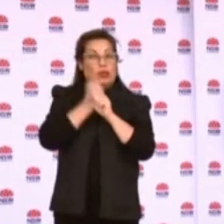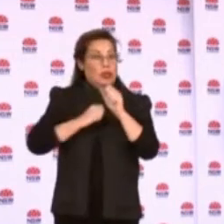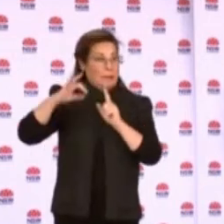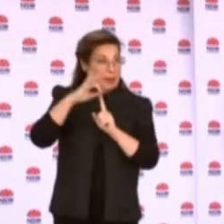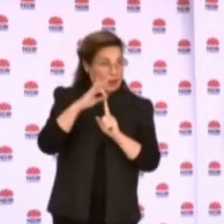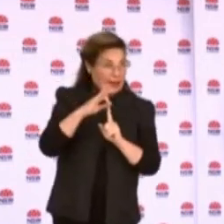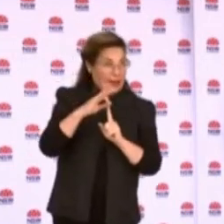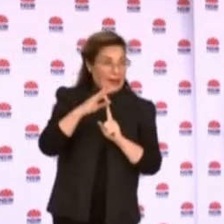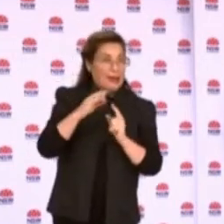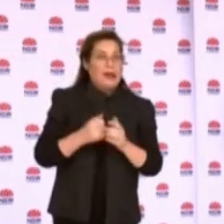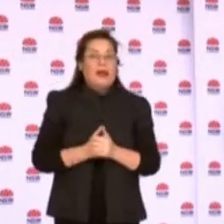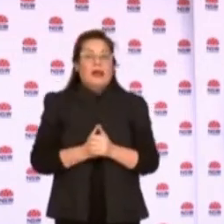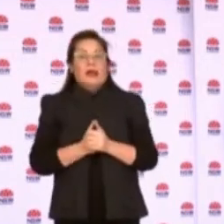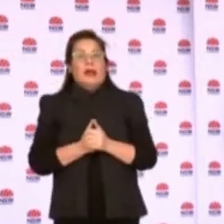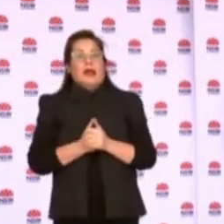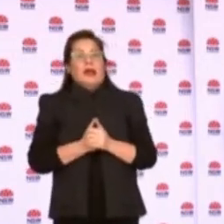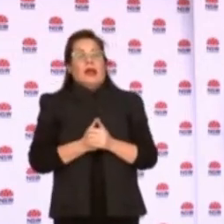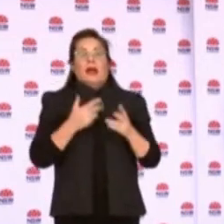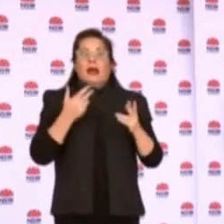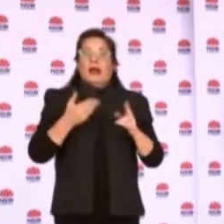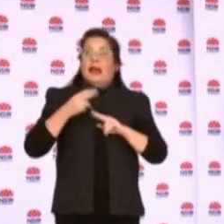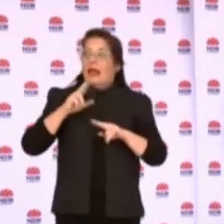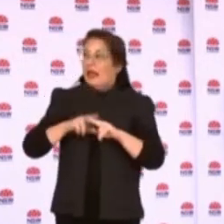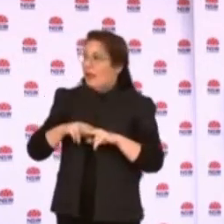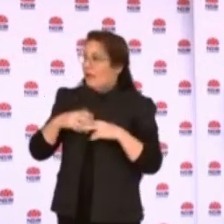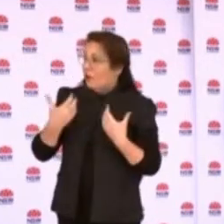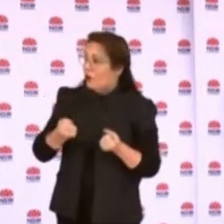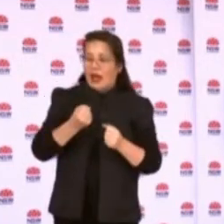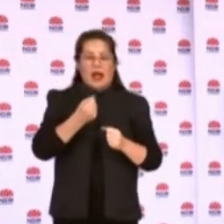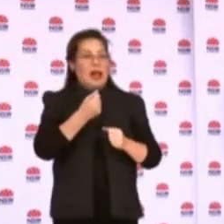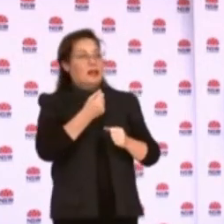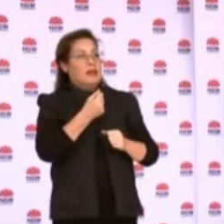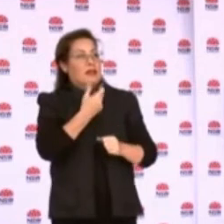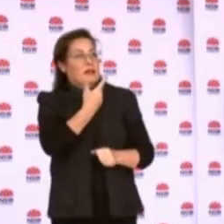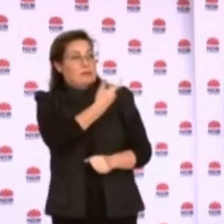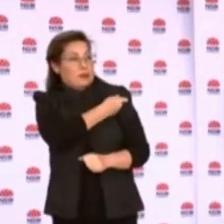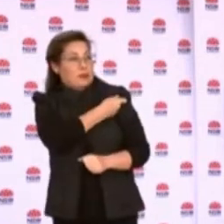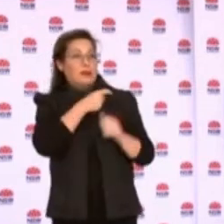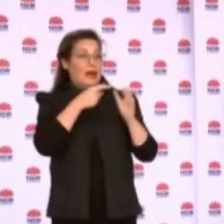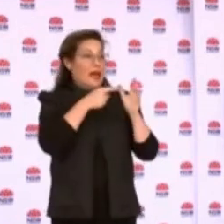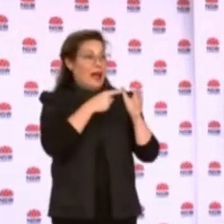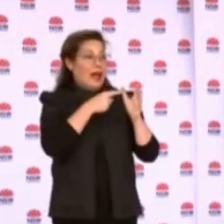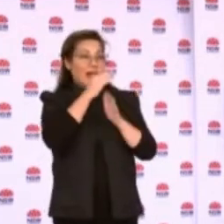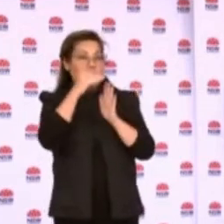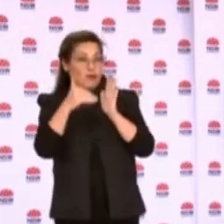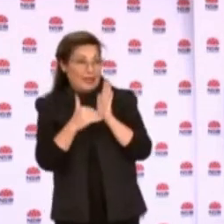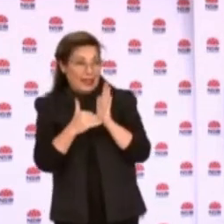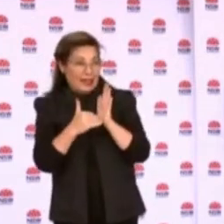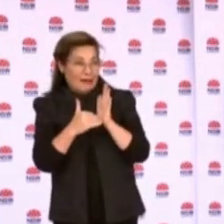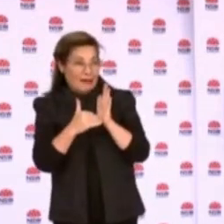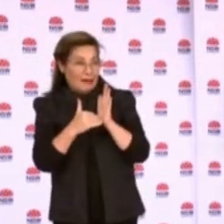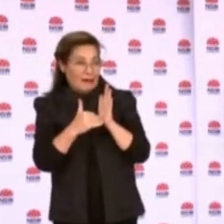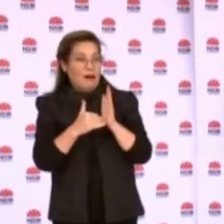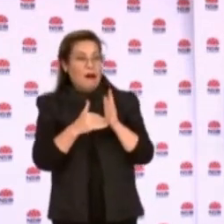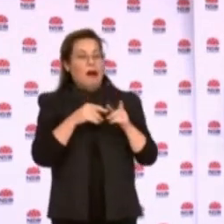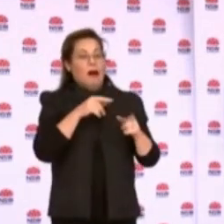had the AstraZeneca vaccine within the last 4 weeks, we're asking that you ring your GP and they